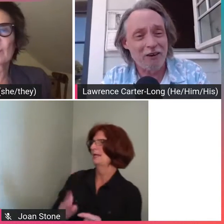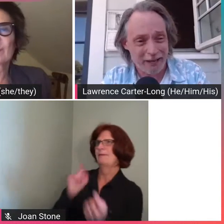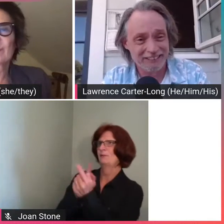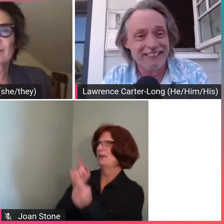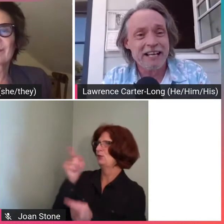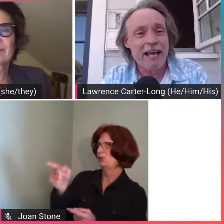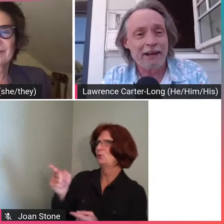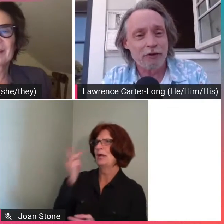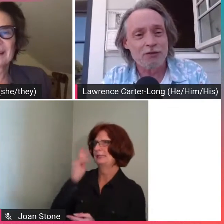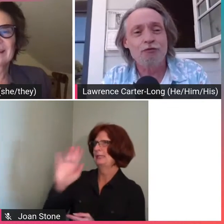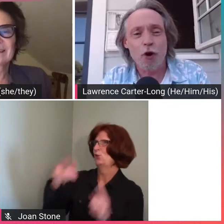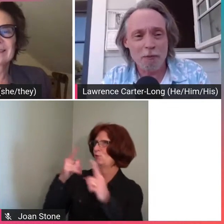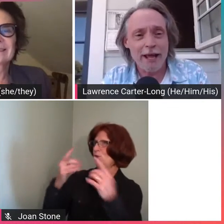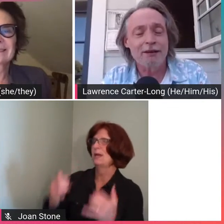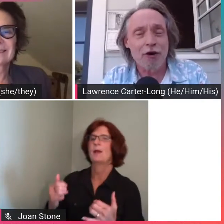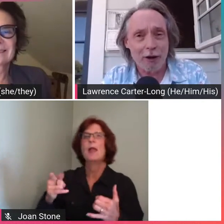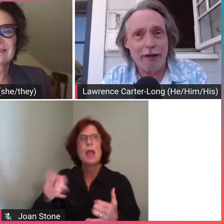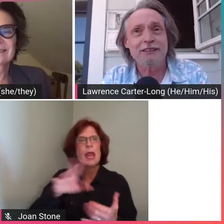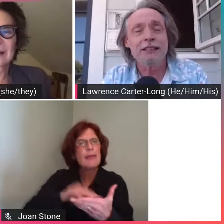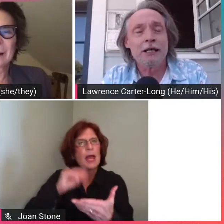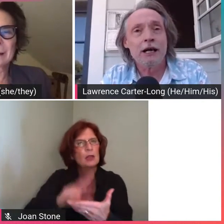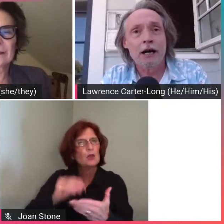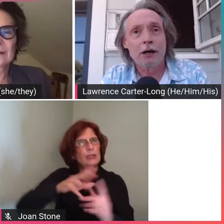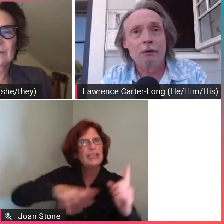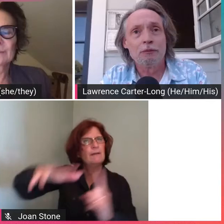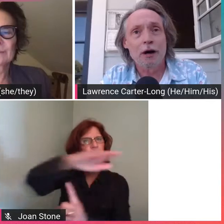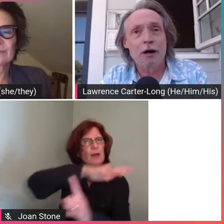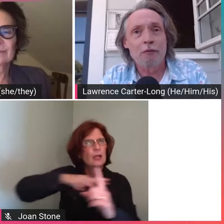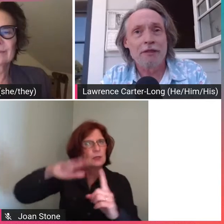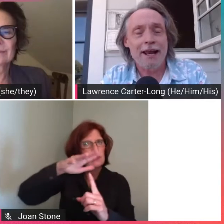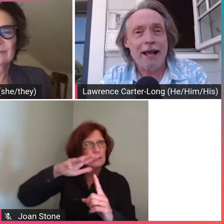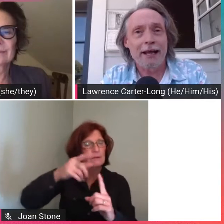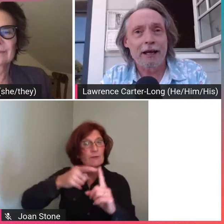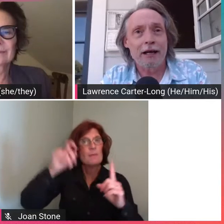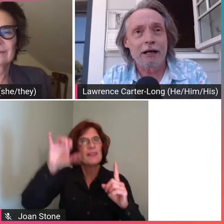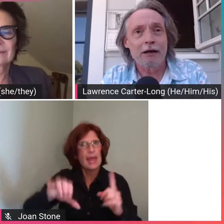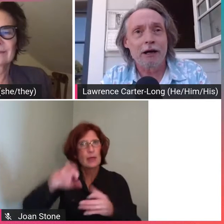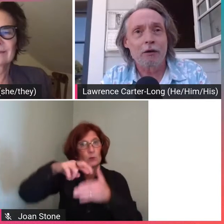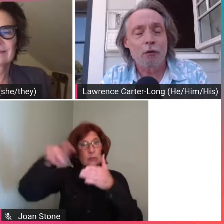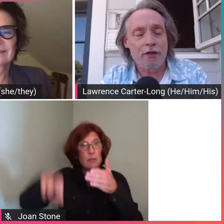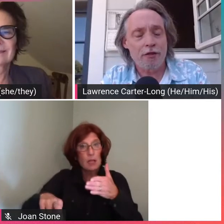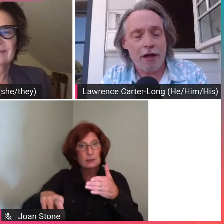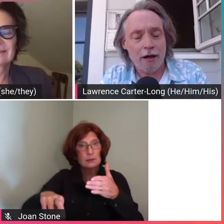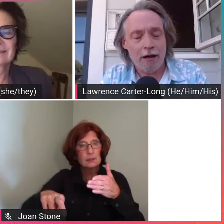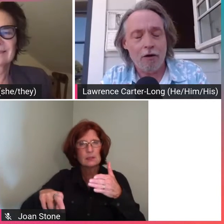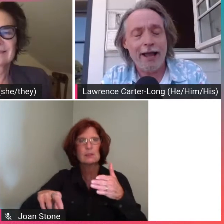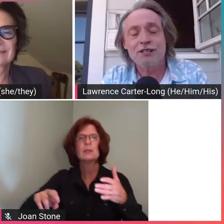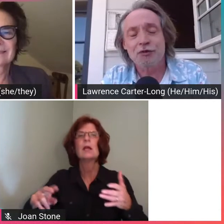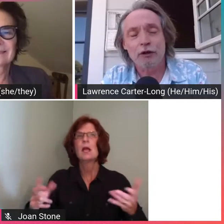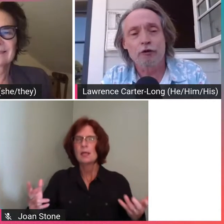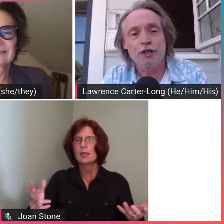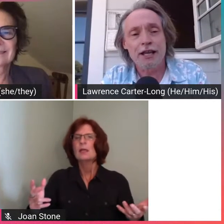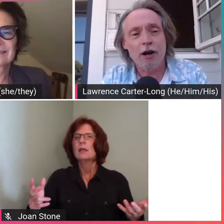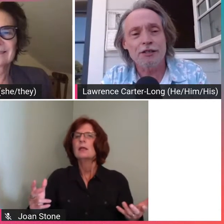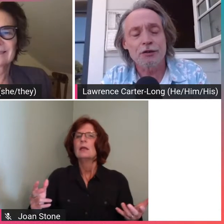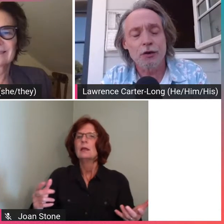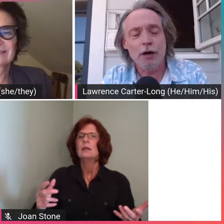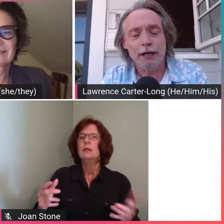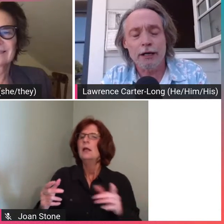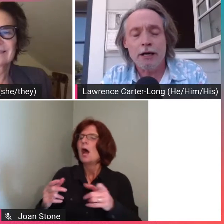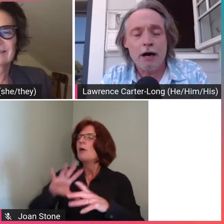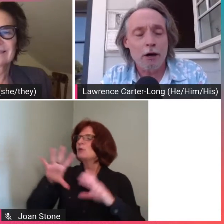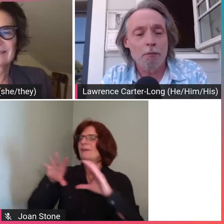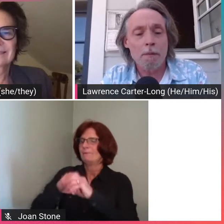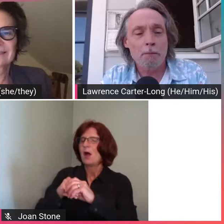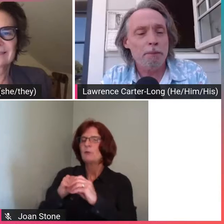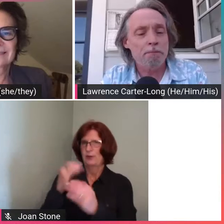learning environment. And it was from that environment that I, with Alliance for Inclusion in the Arts in New